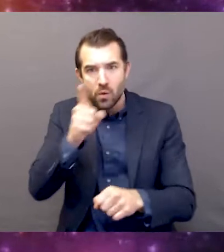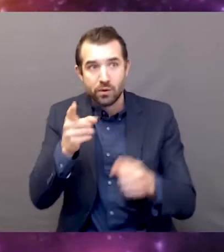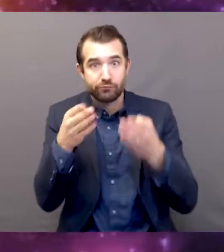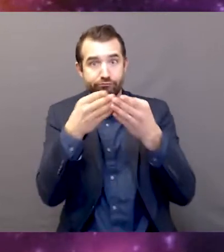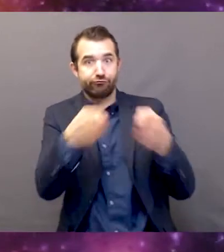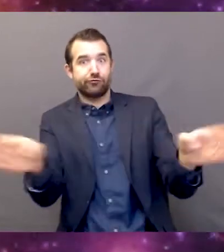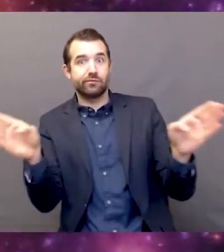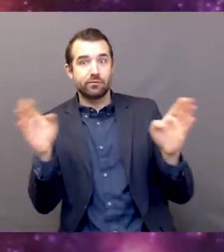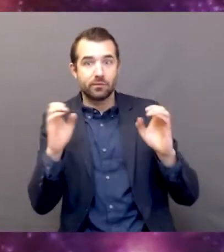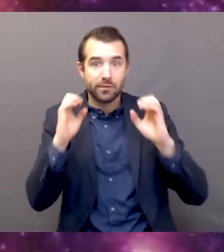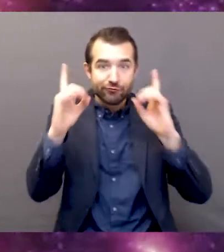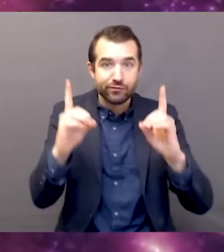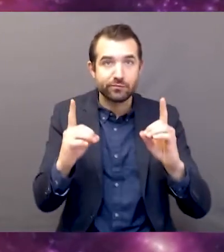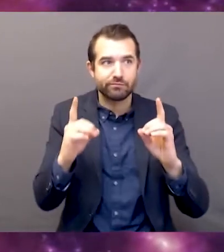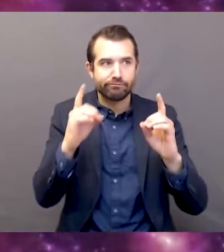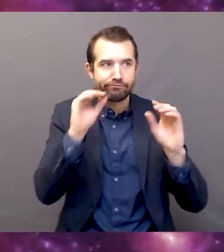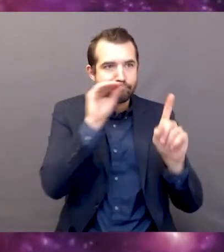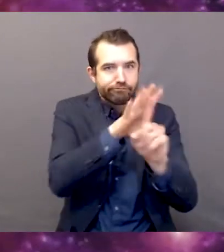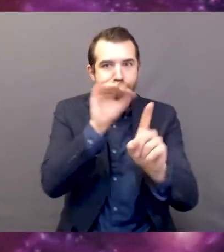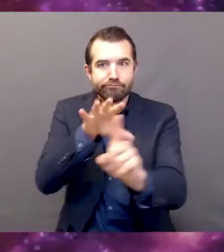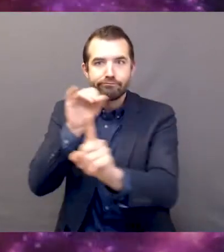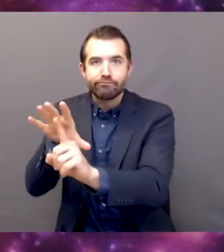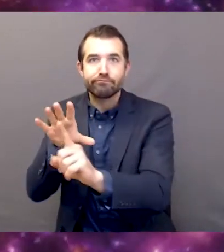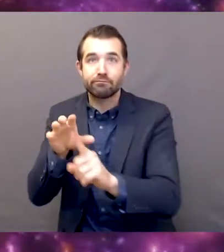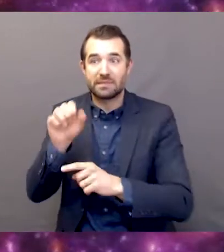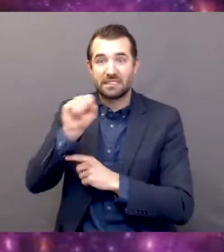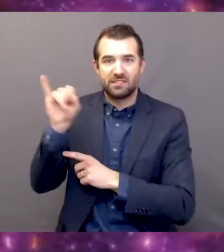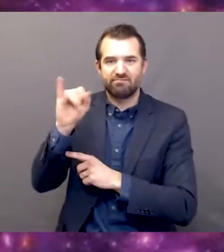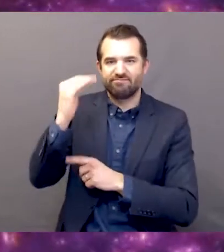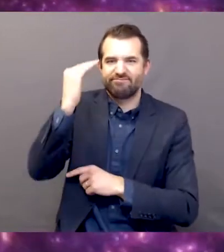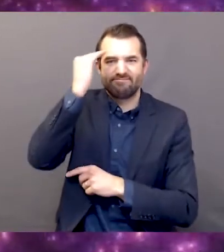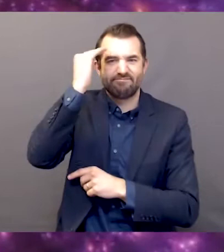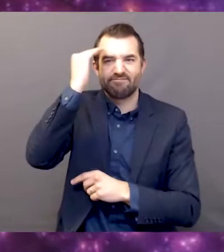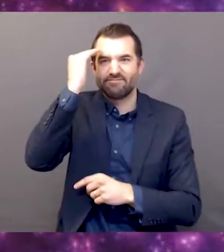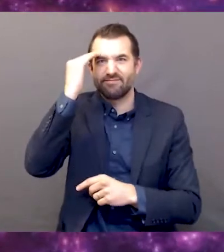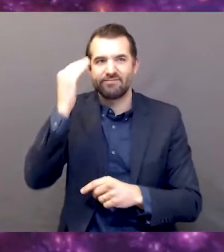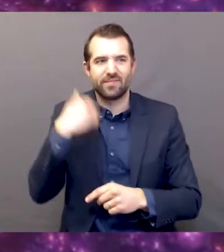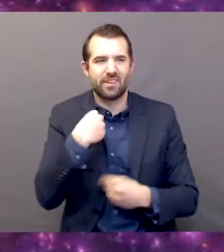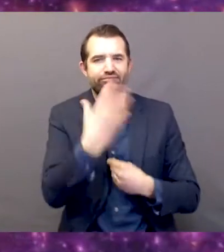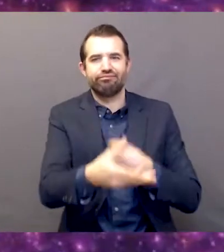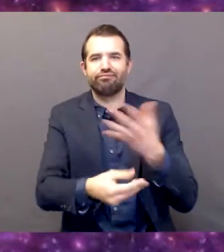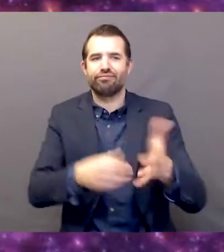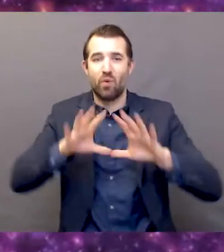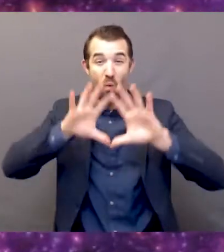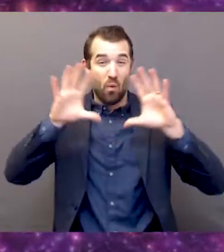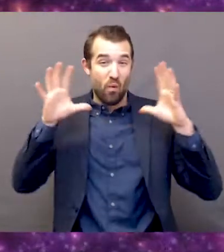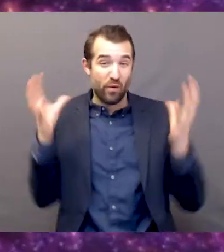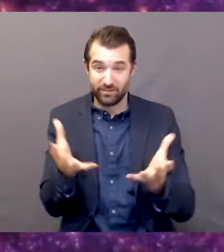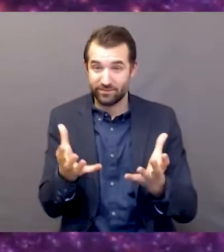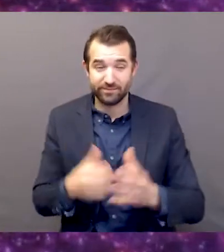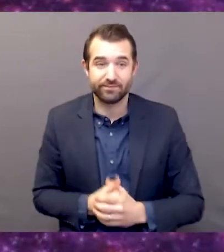This scholarship is a shining example of the knowledge that the Smithsonian brings into the world. And I know that I am